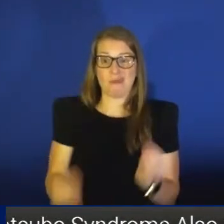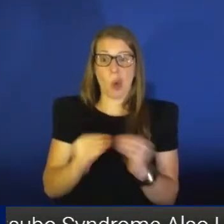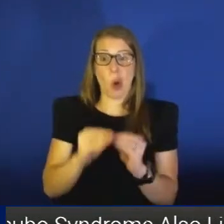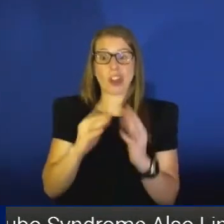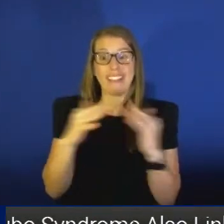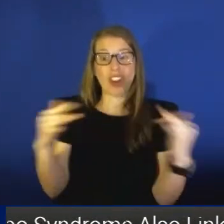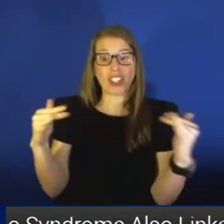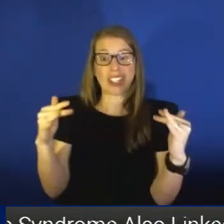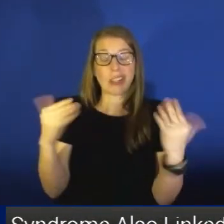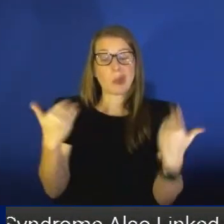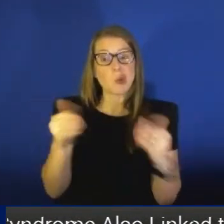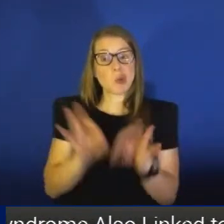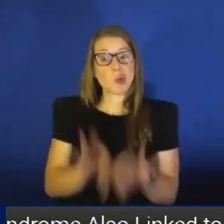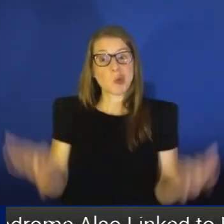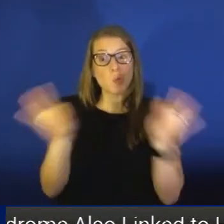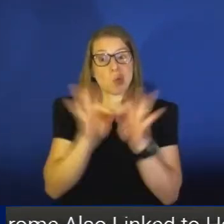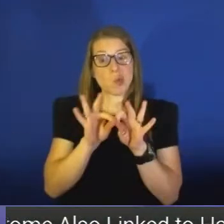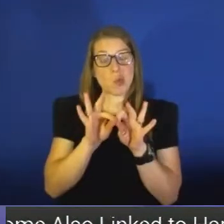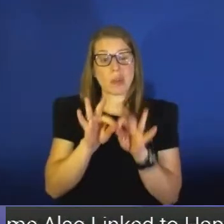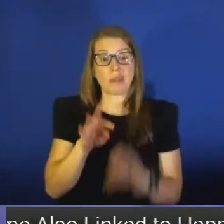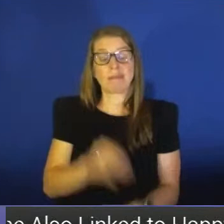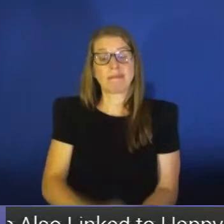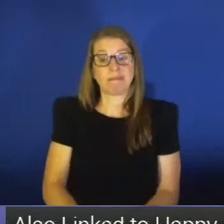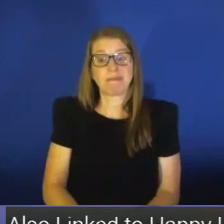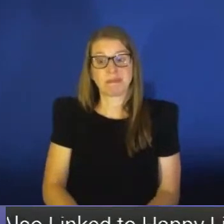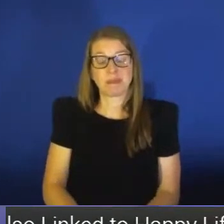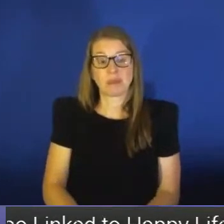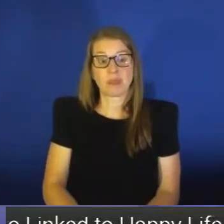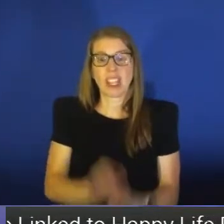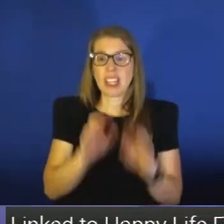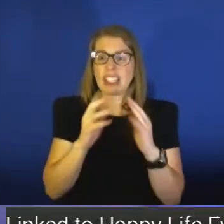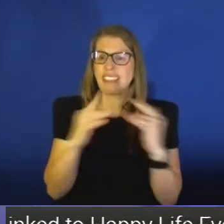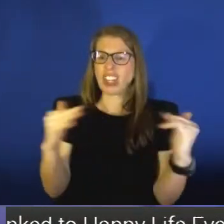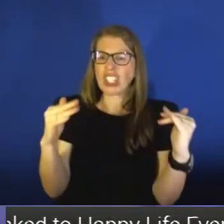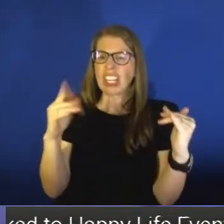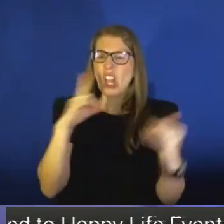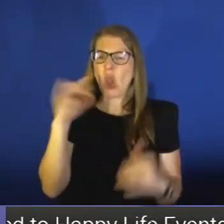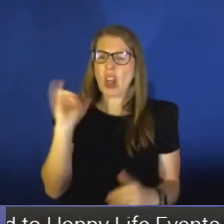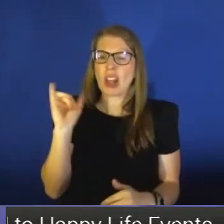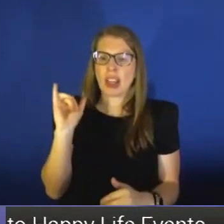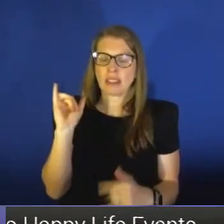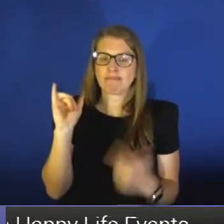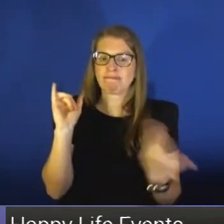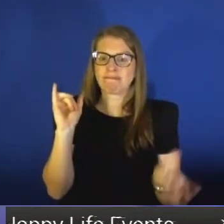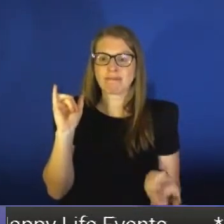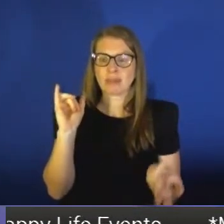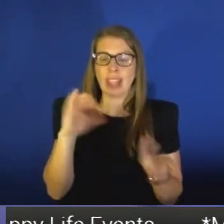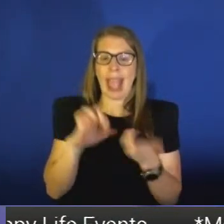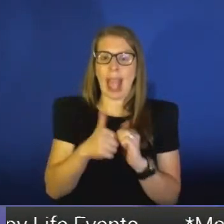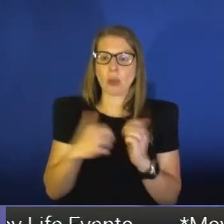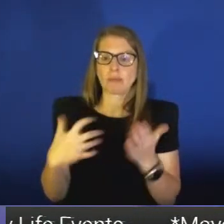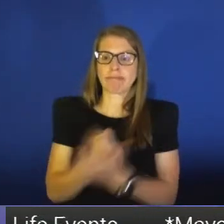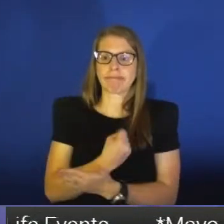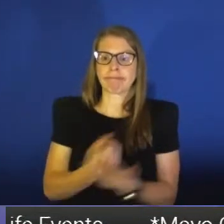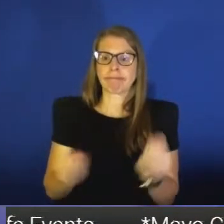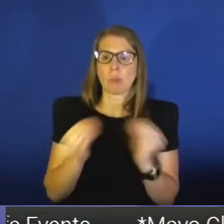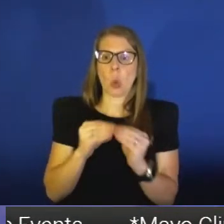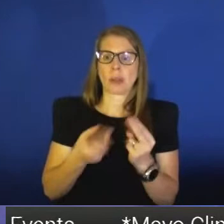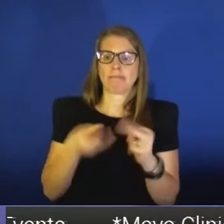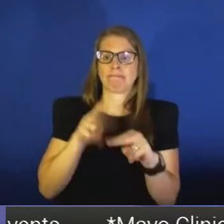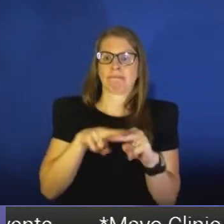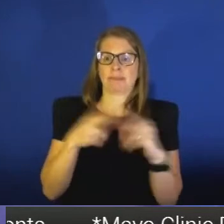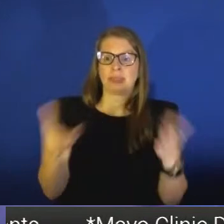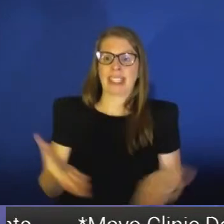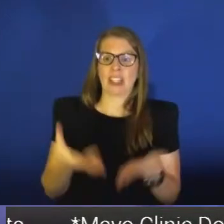at the bedside, I think it's especially huge. What does our diversity look like, and how do we work to gaining more at our place?